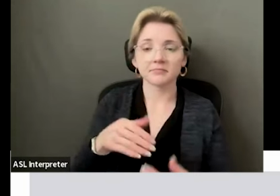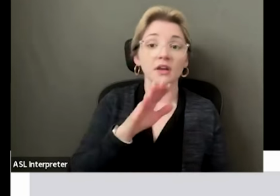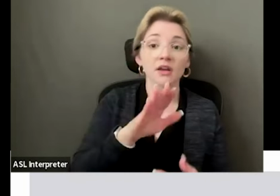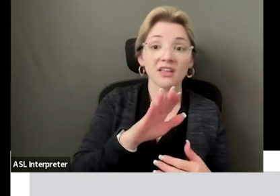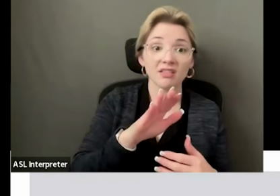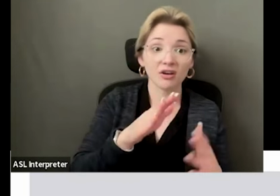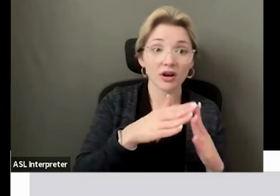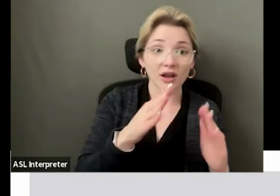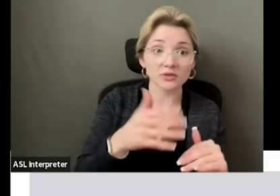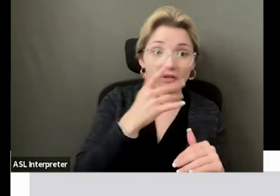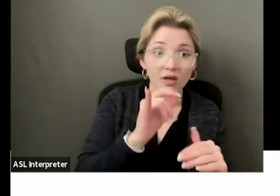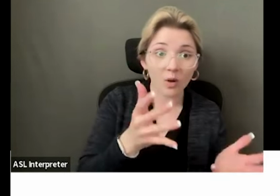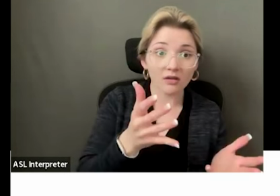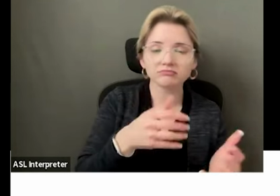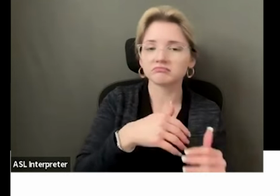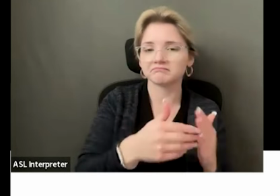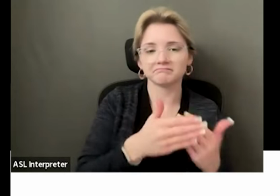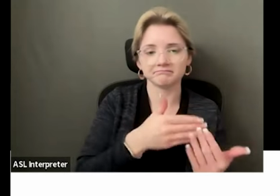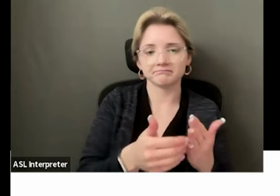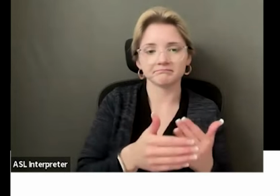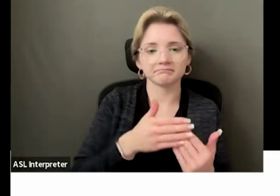Great. Next slide, please.